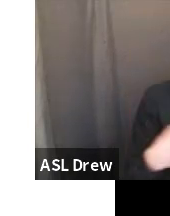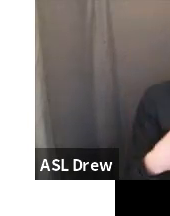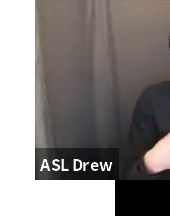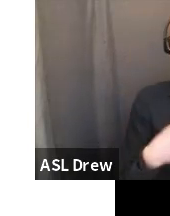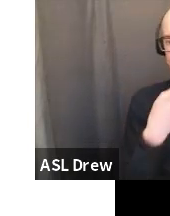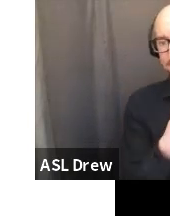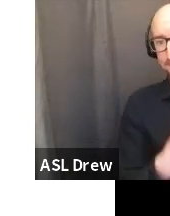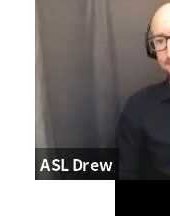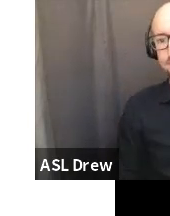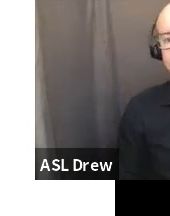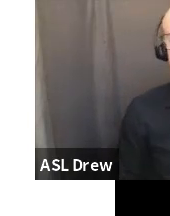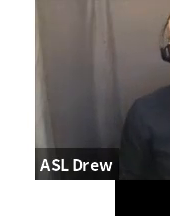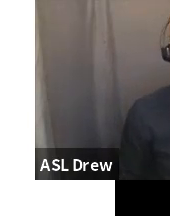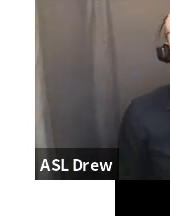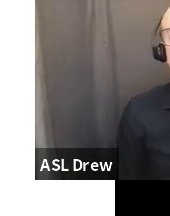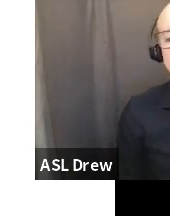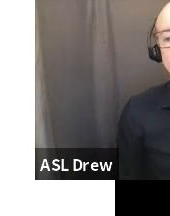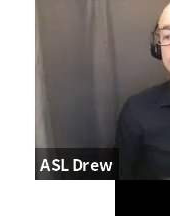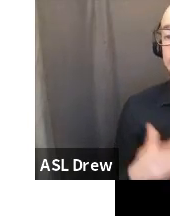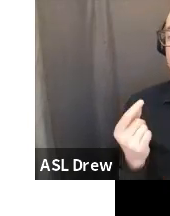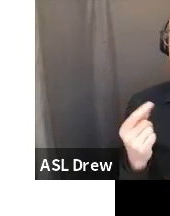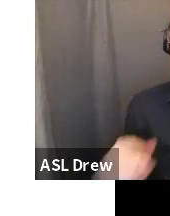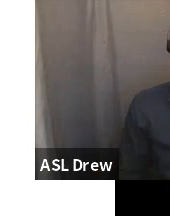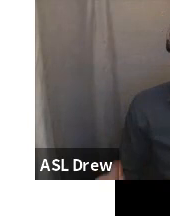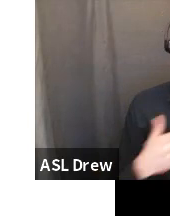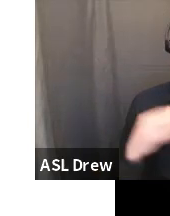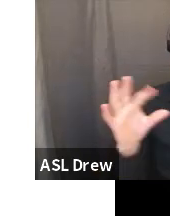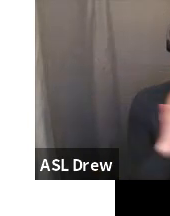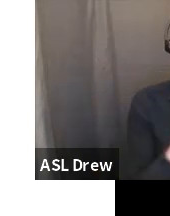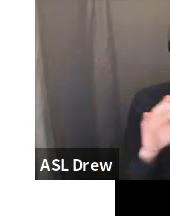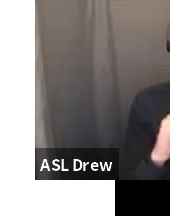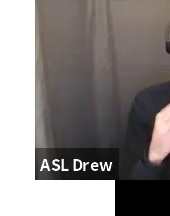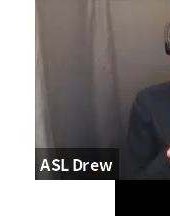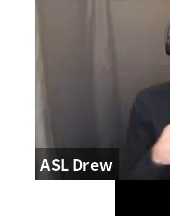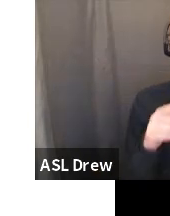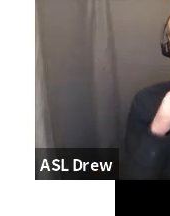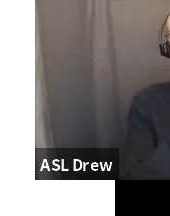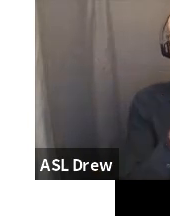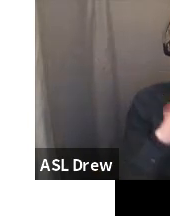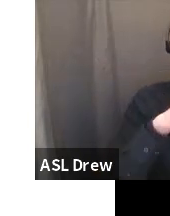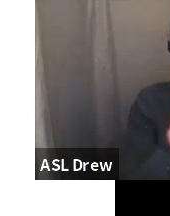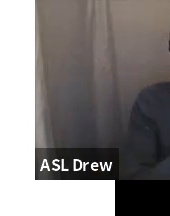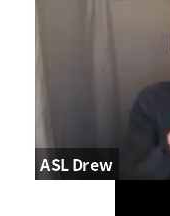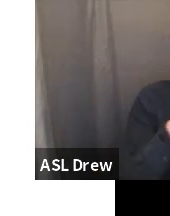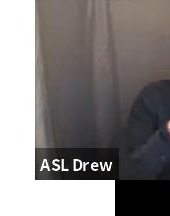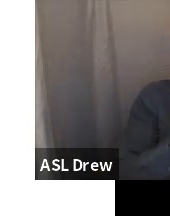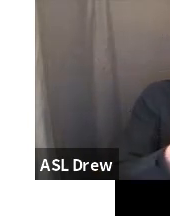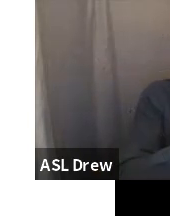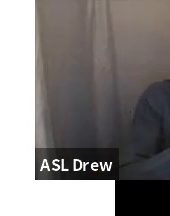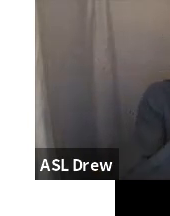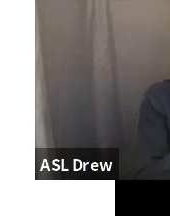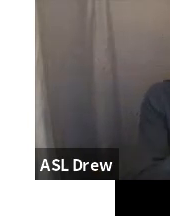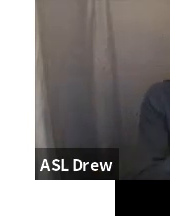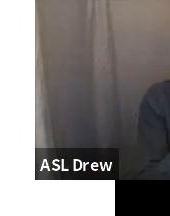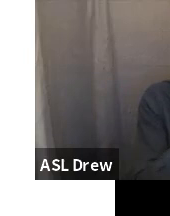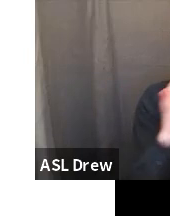here, that there is a connection between family income and race. There